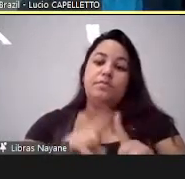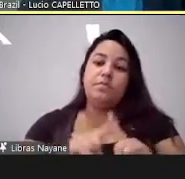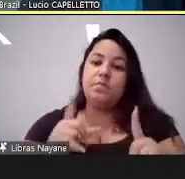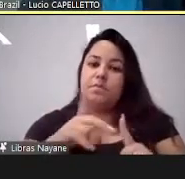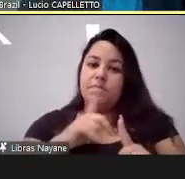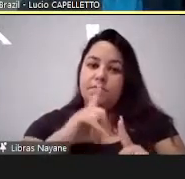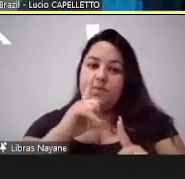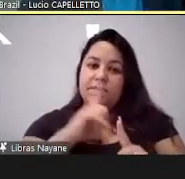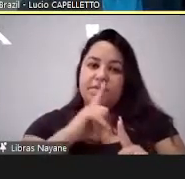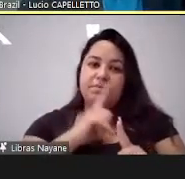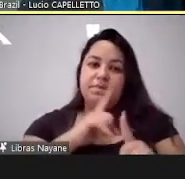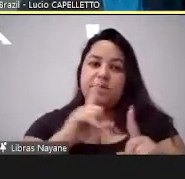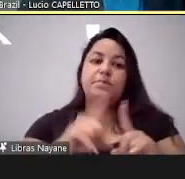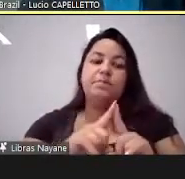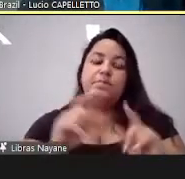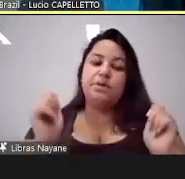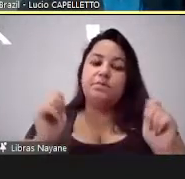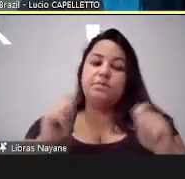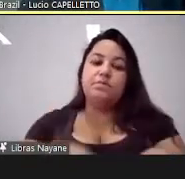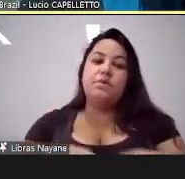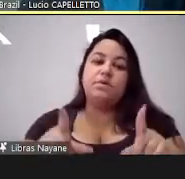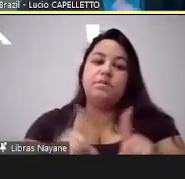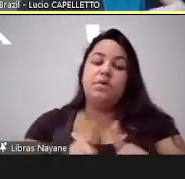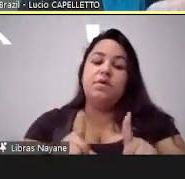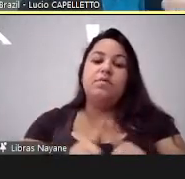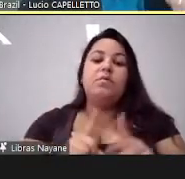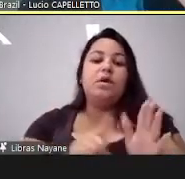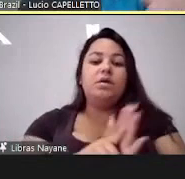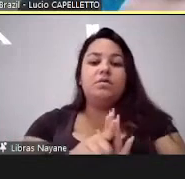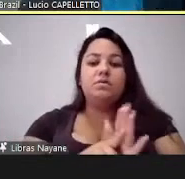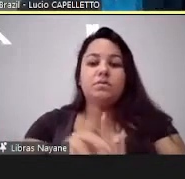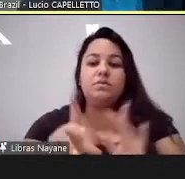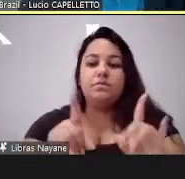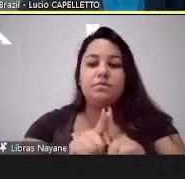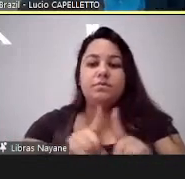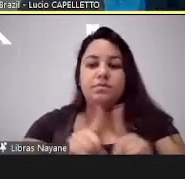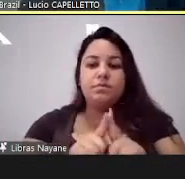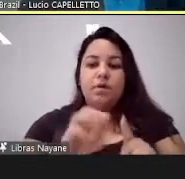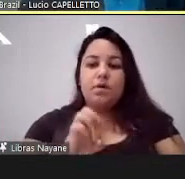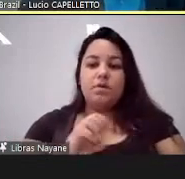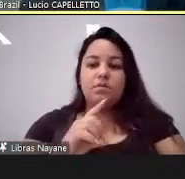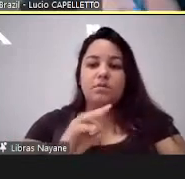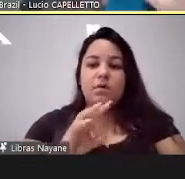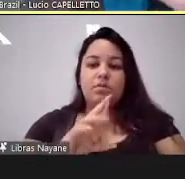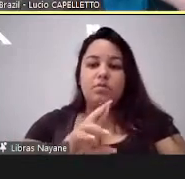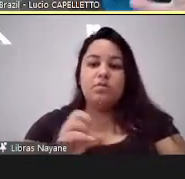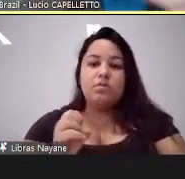but still it deserves a very